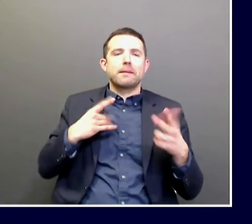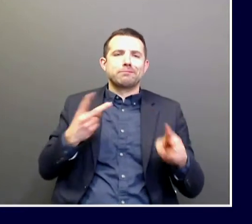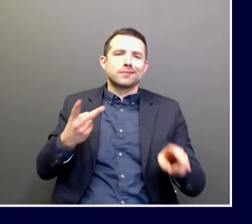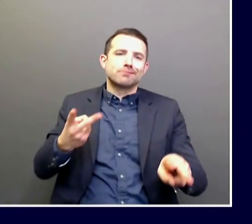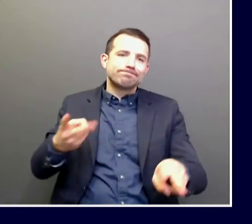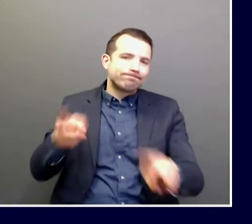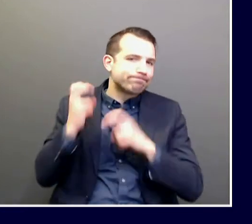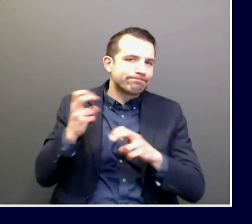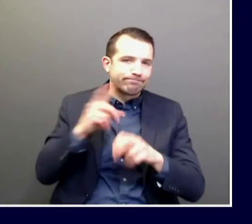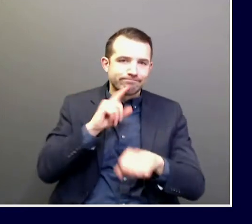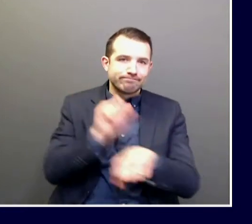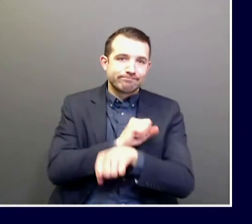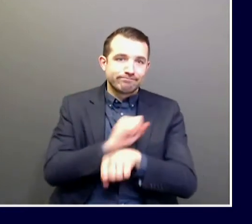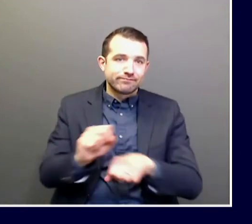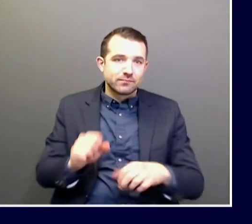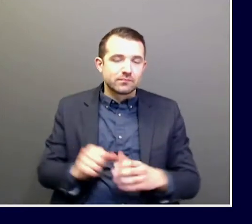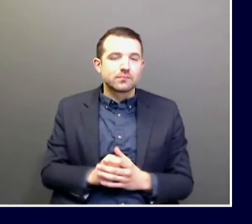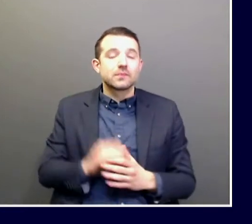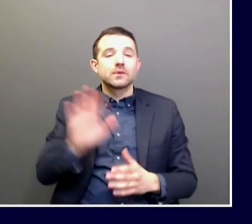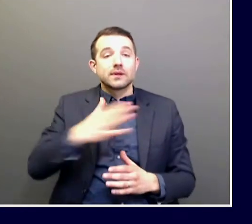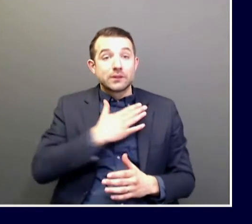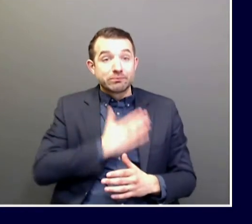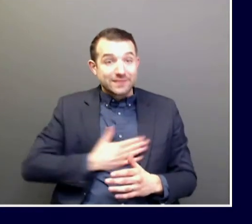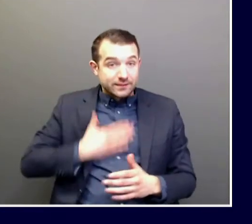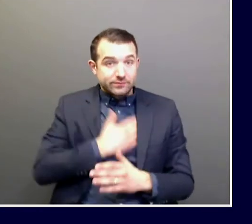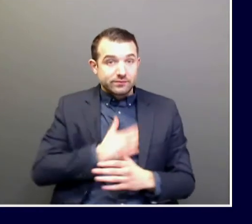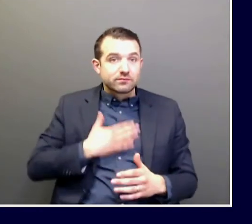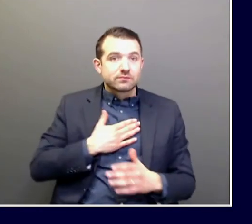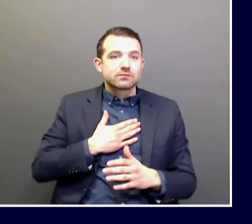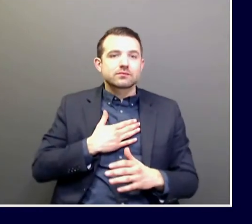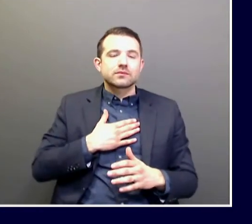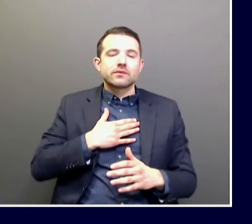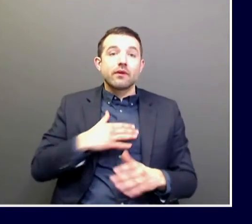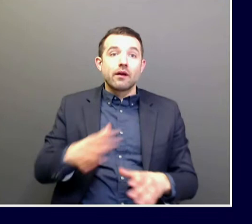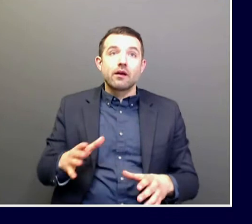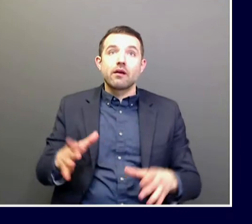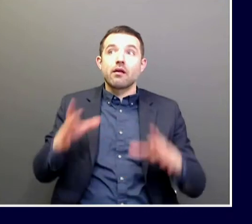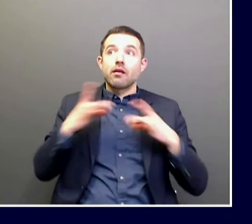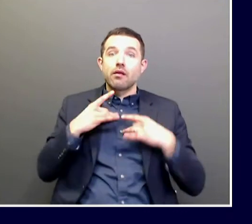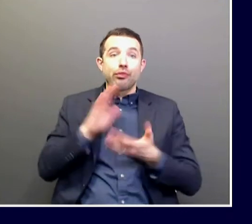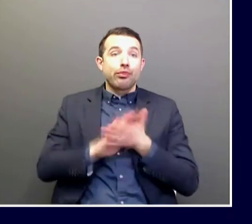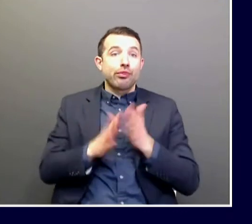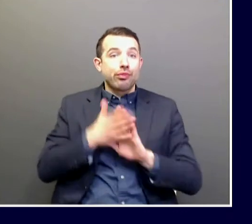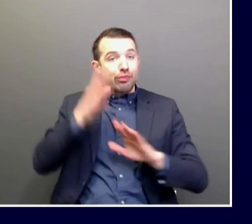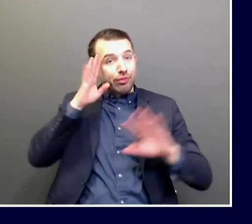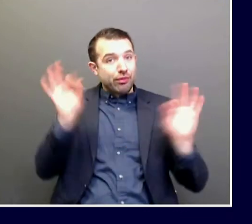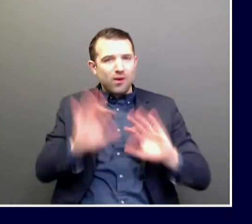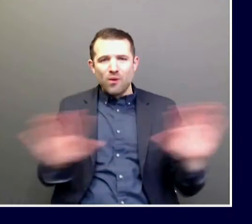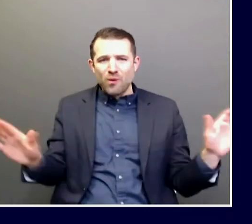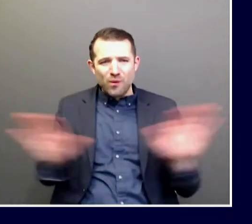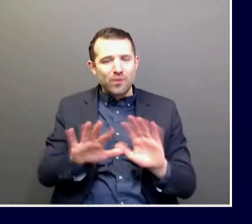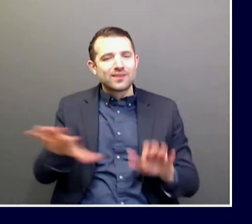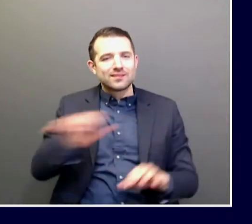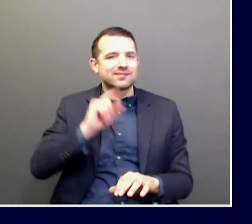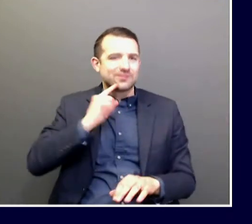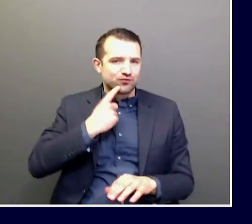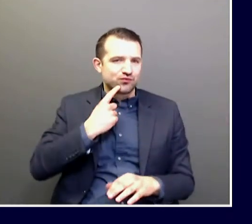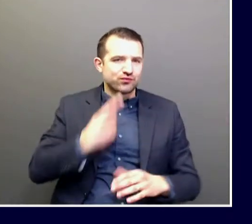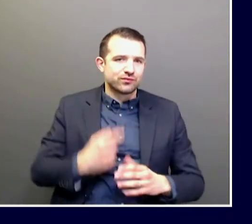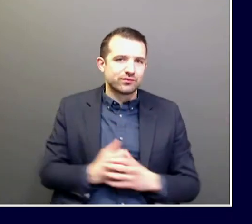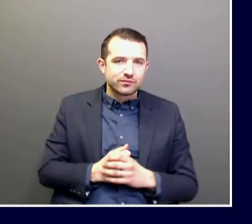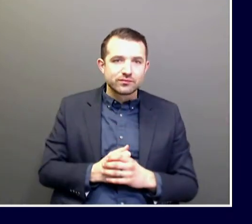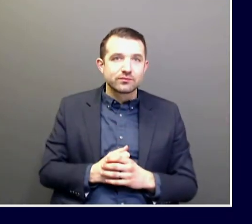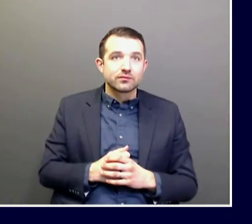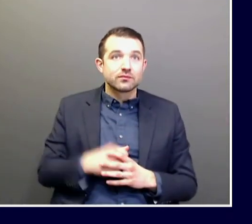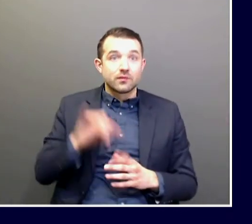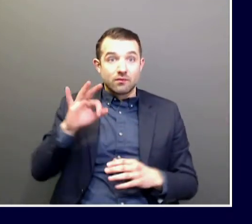people understand. It really does matter to get boosted if you're fully vaccinated, to get fully vaccinated if you're not,